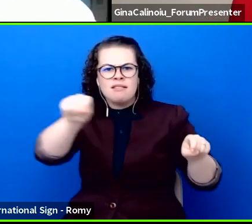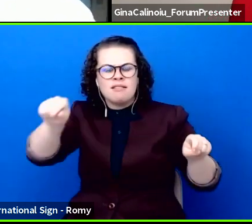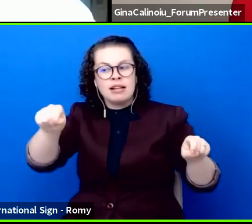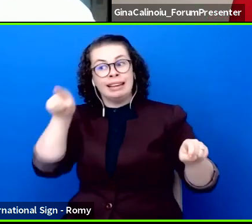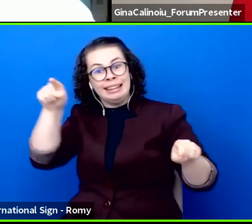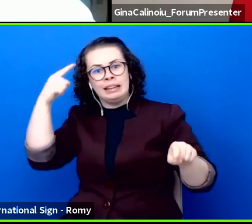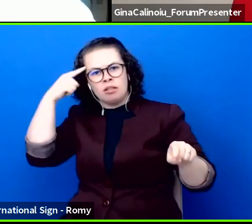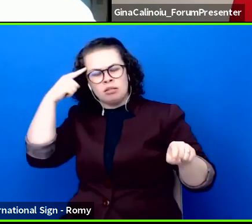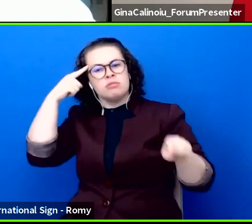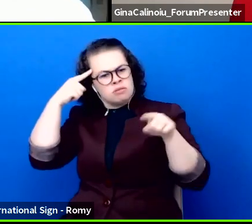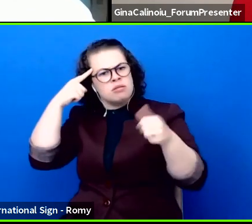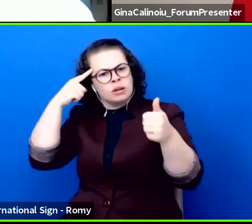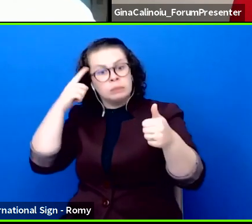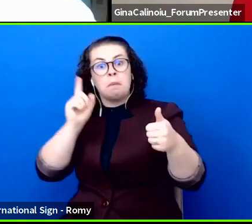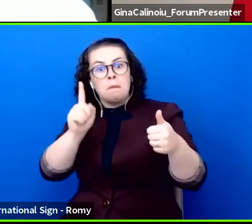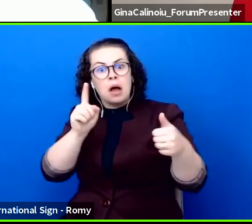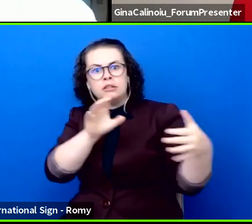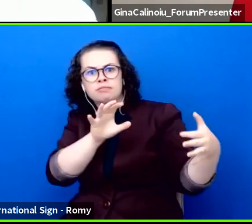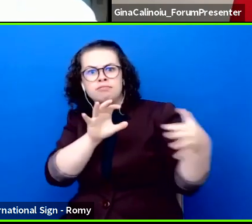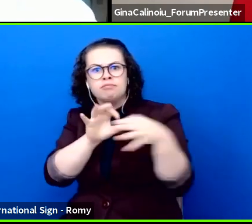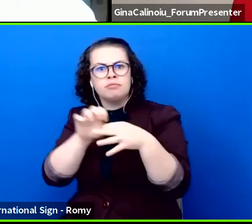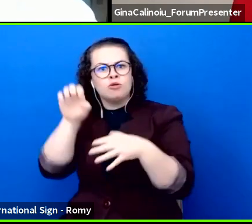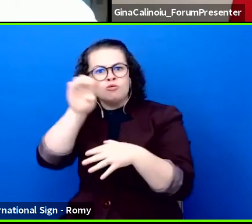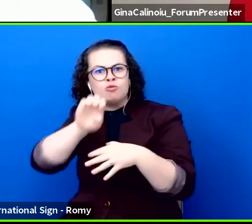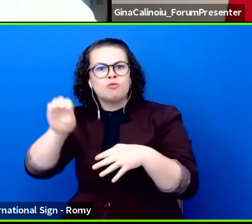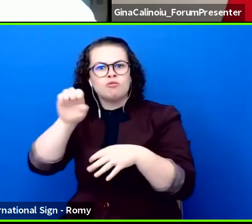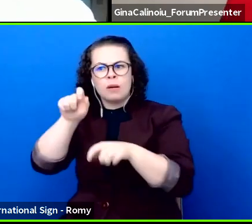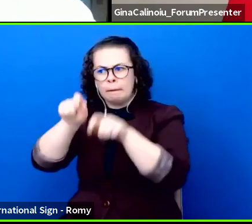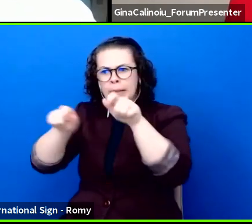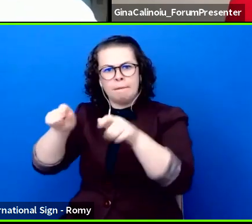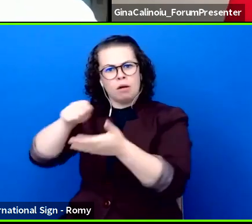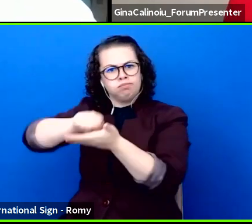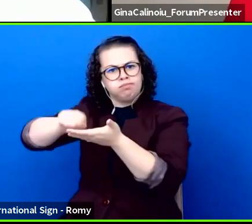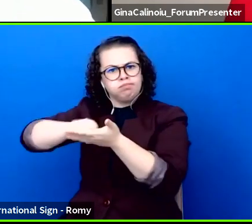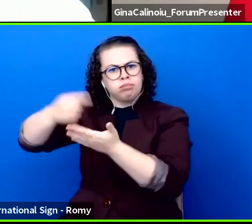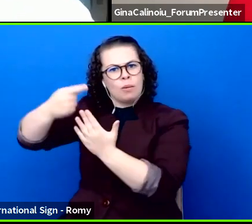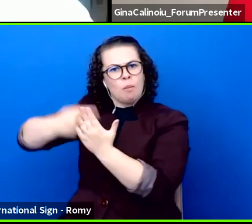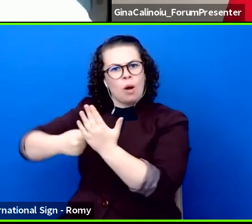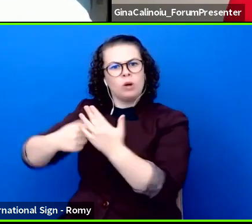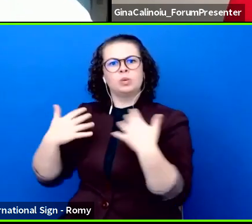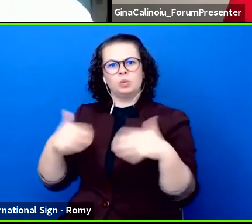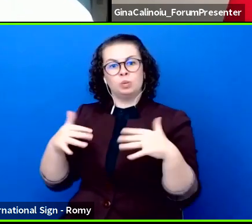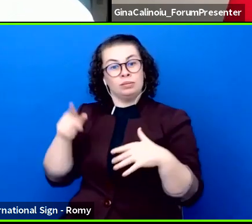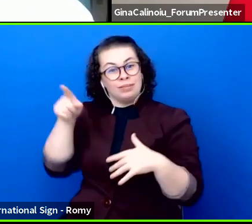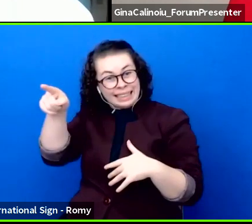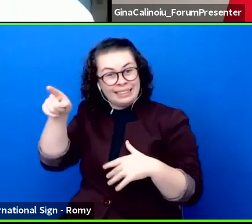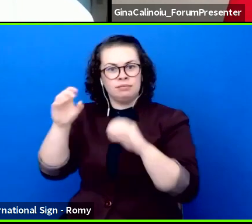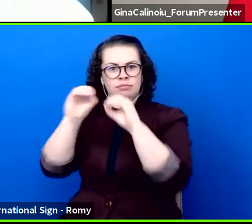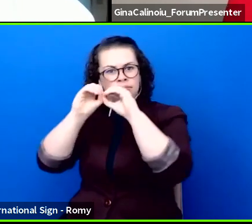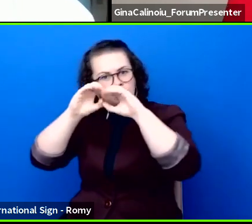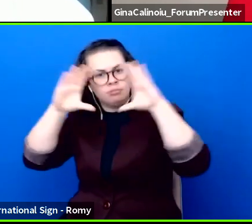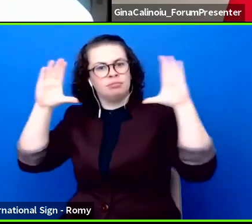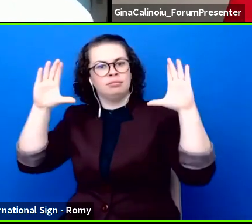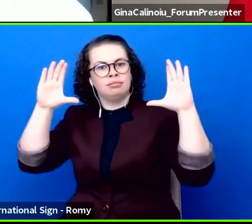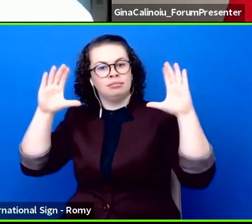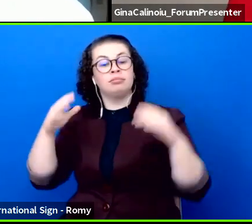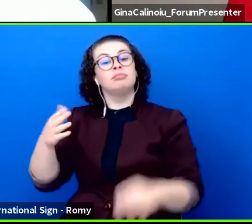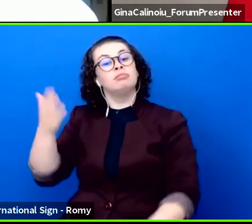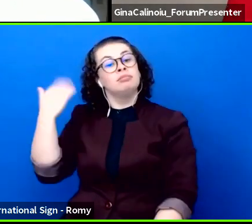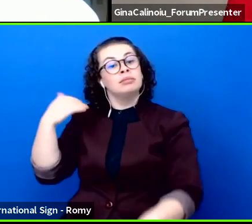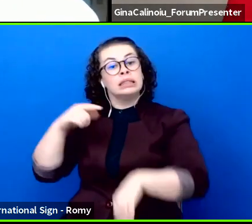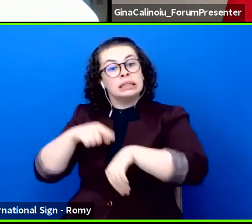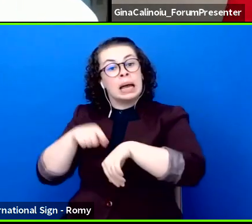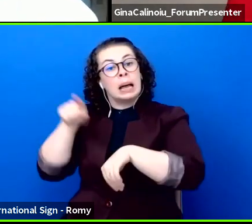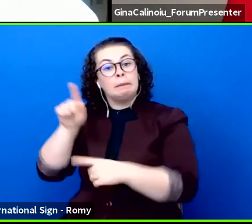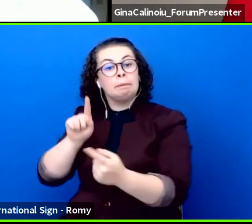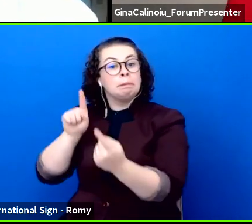In meetings of ETC with the former EU Commissioner of Culture, Tibor Navracic,